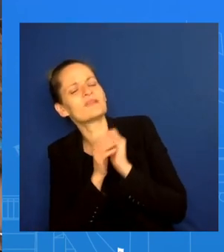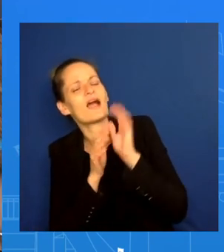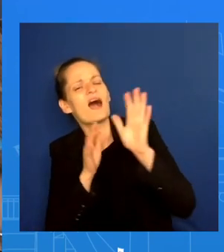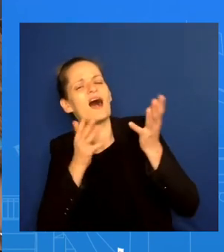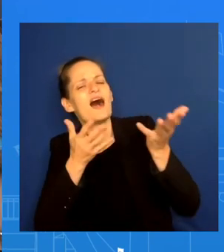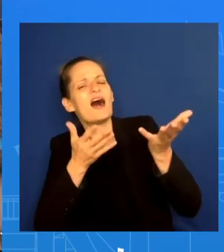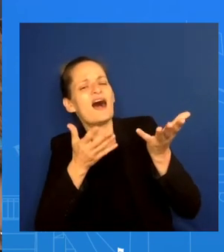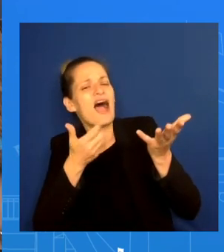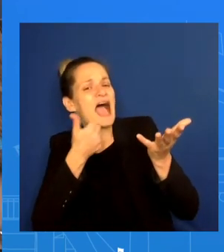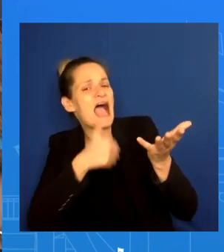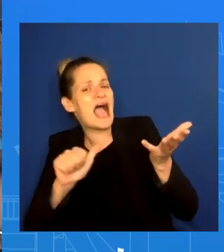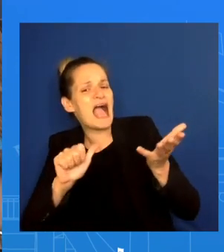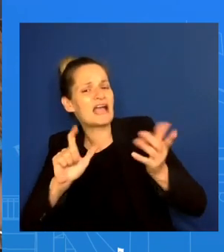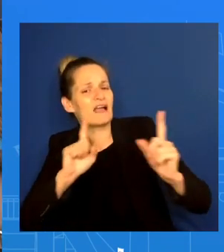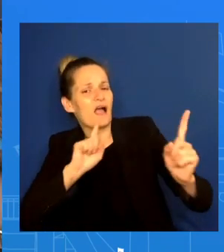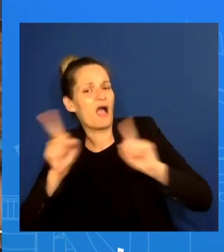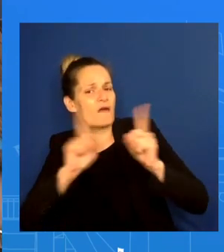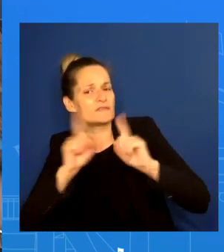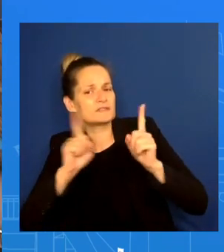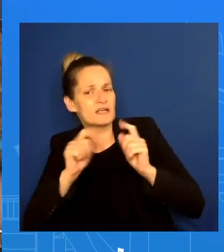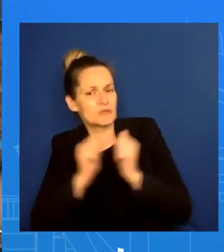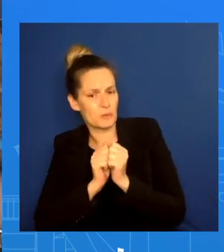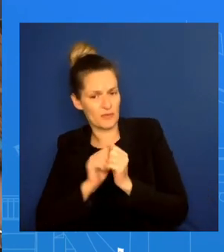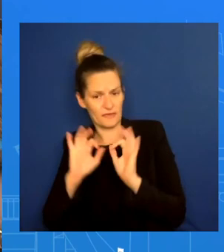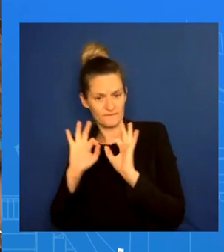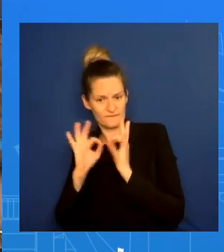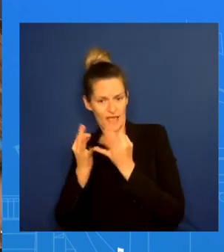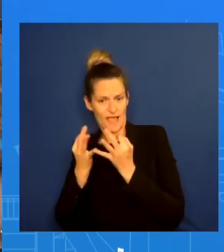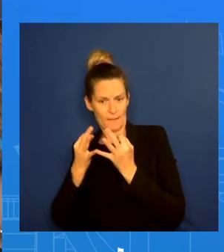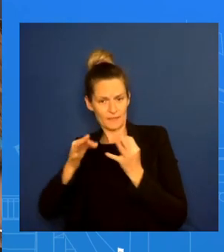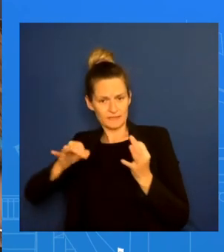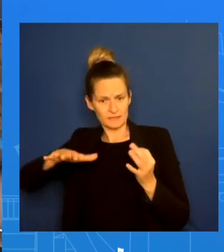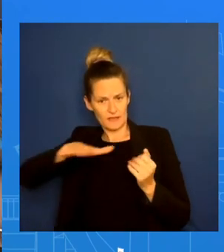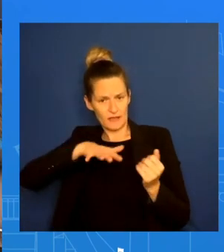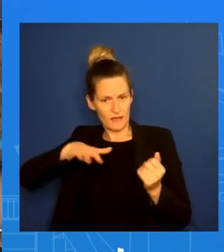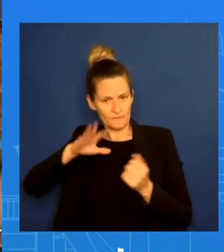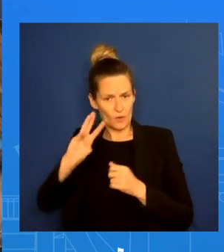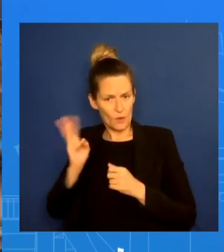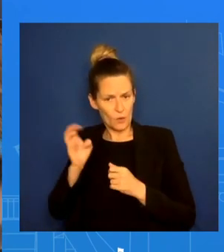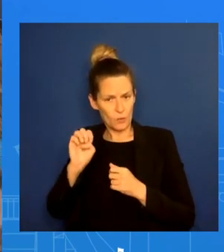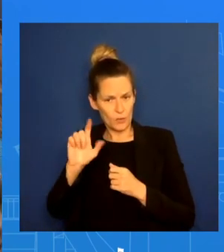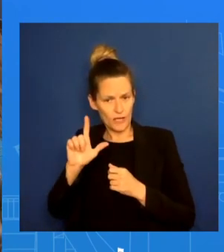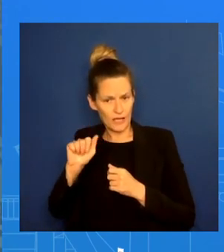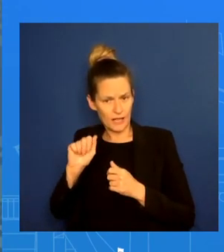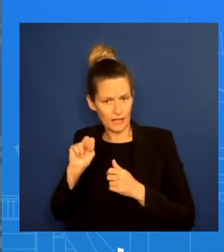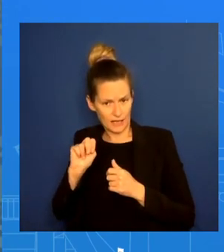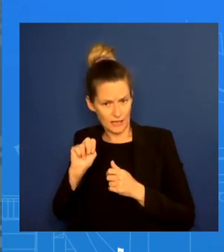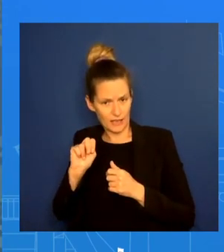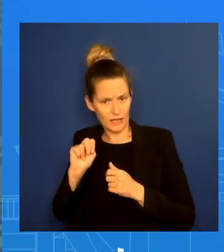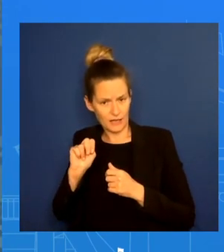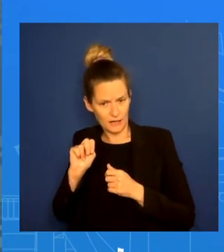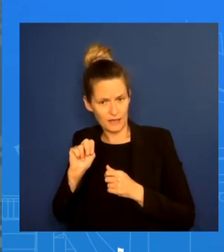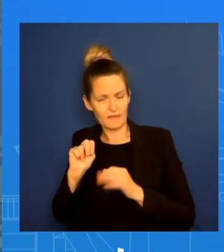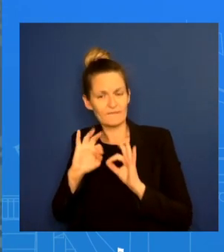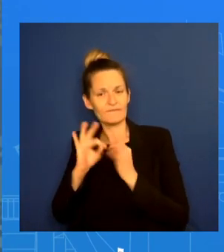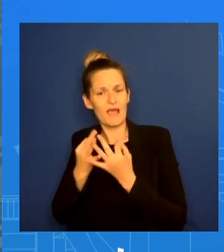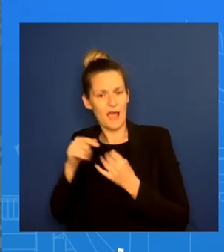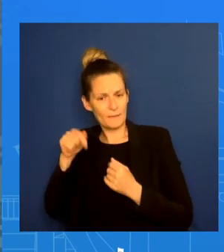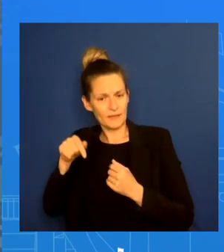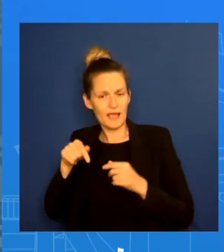of Whelan or even Reiner's wife before the announcement was made? Has there been any conversation? We have been in constant touch